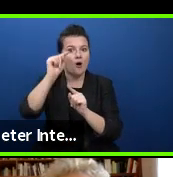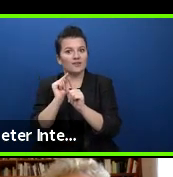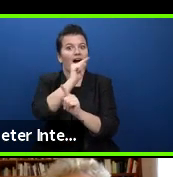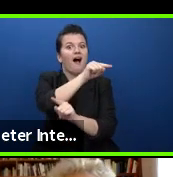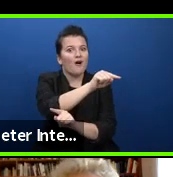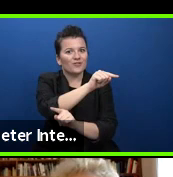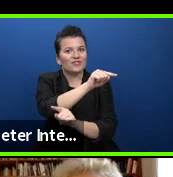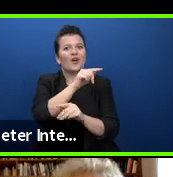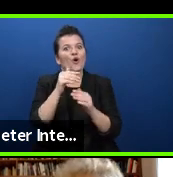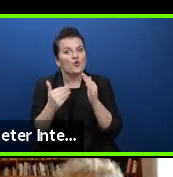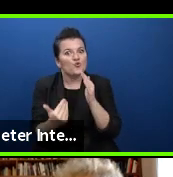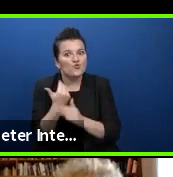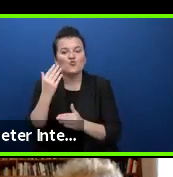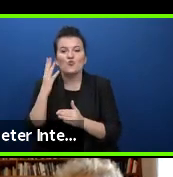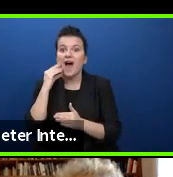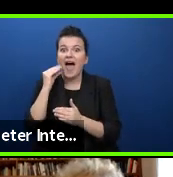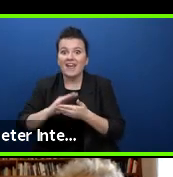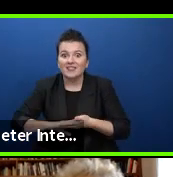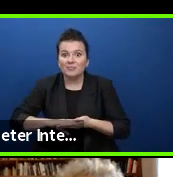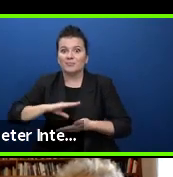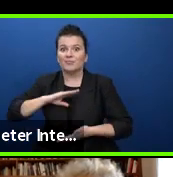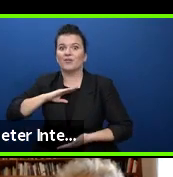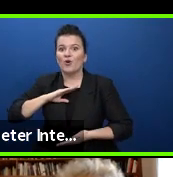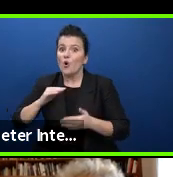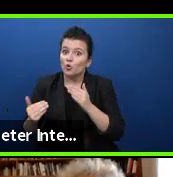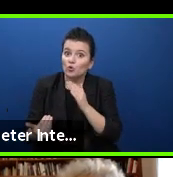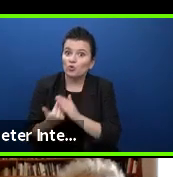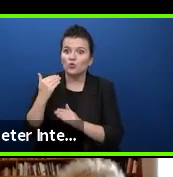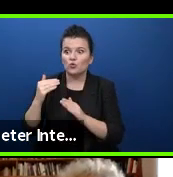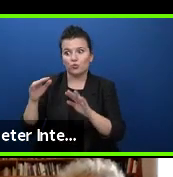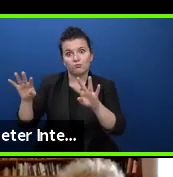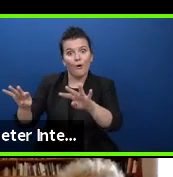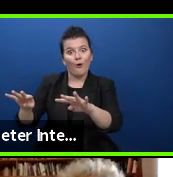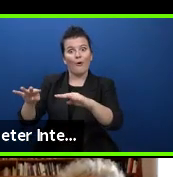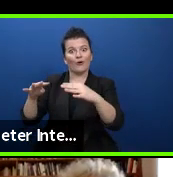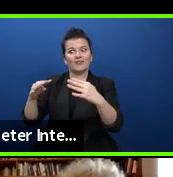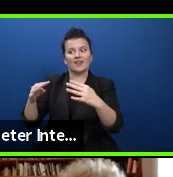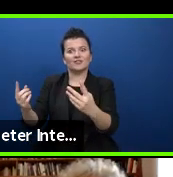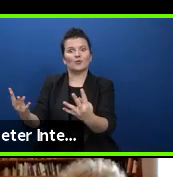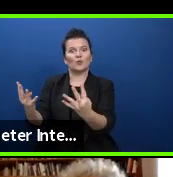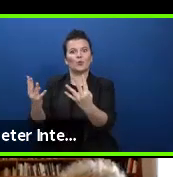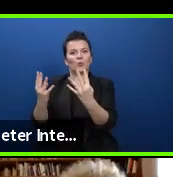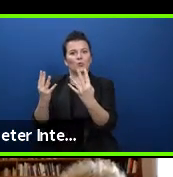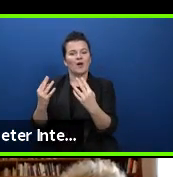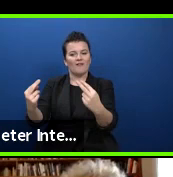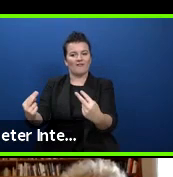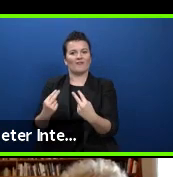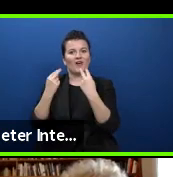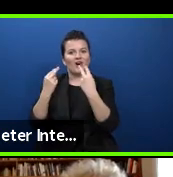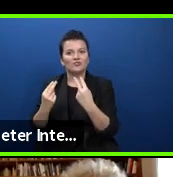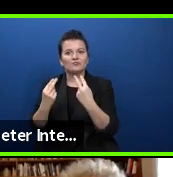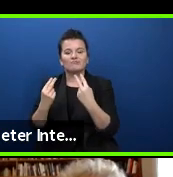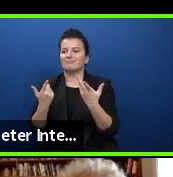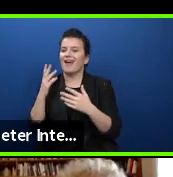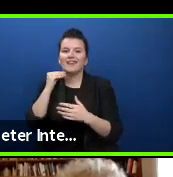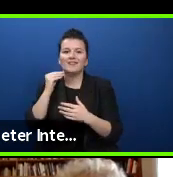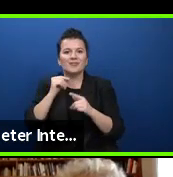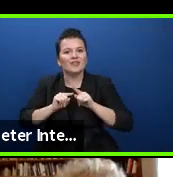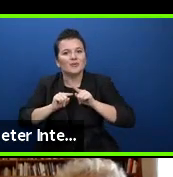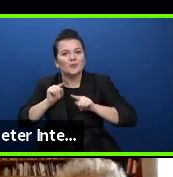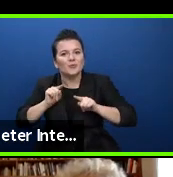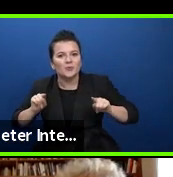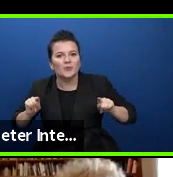Could this be advocacy for a larger scale, more experienced events? Can we link up as